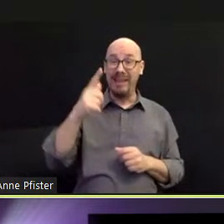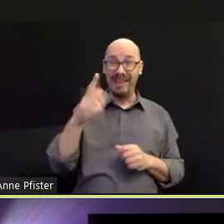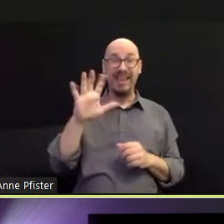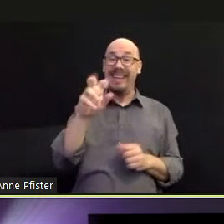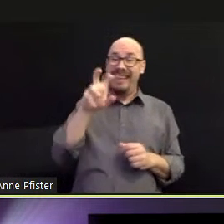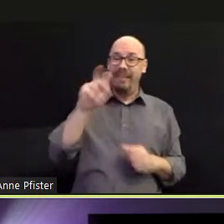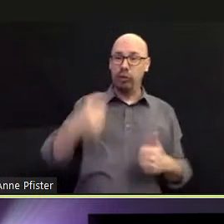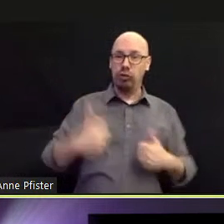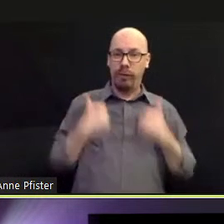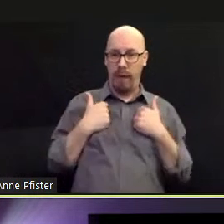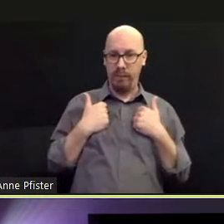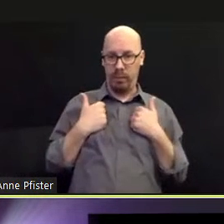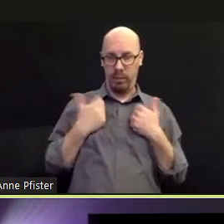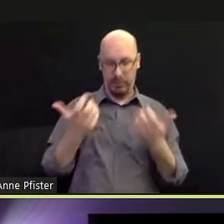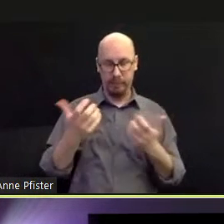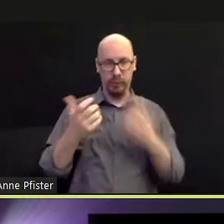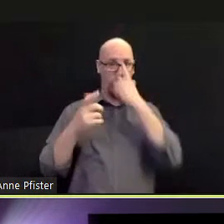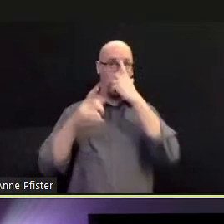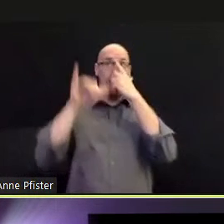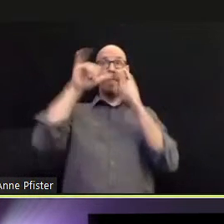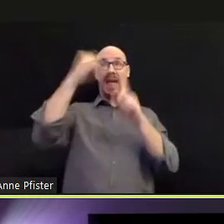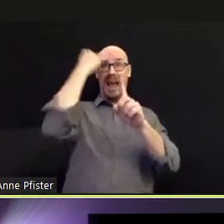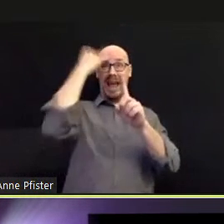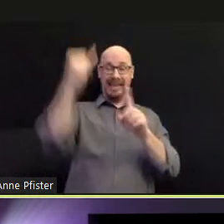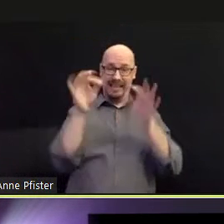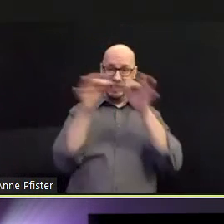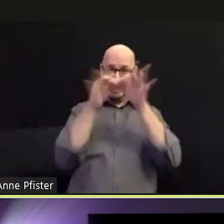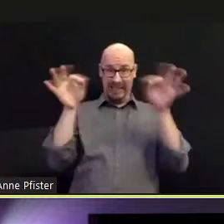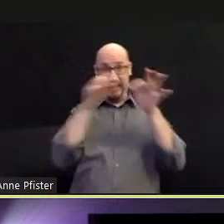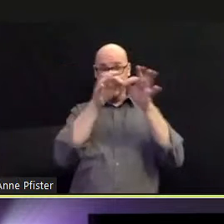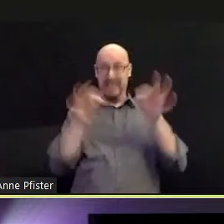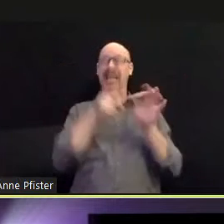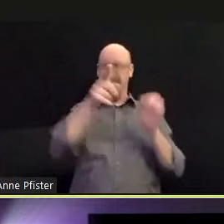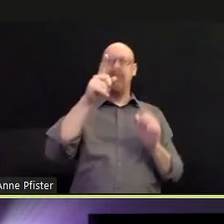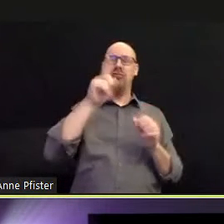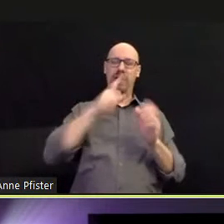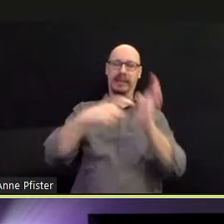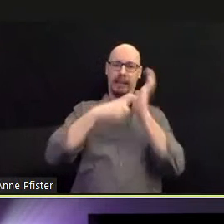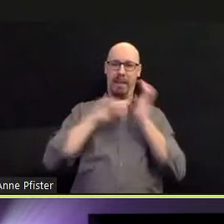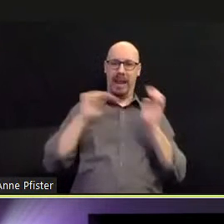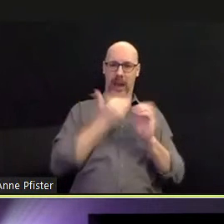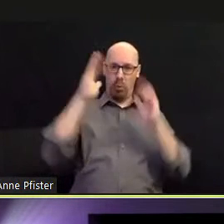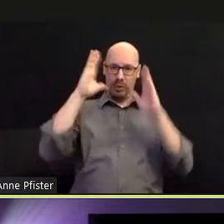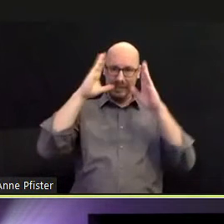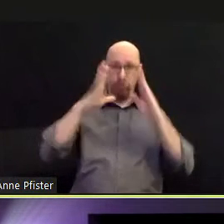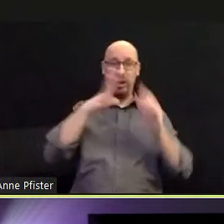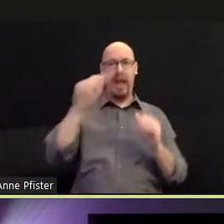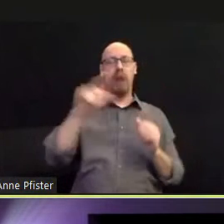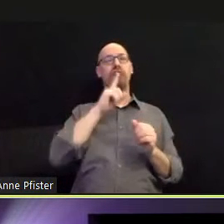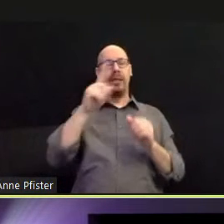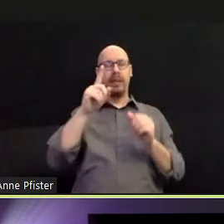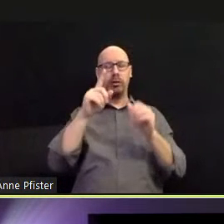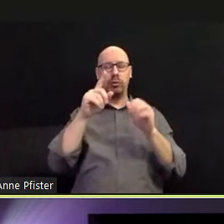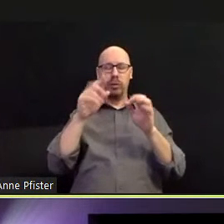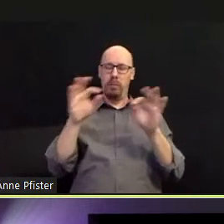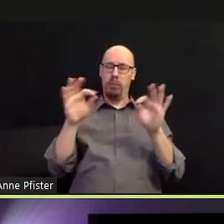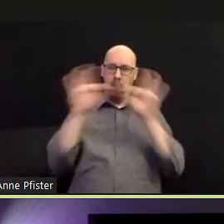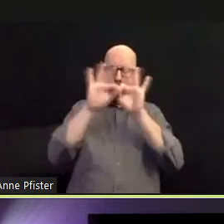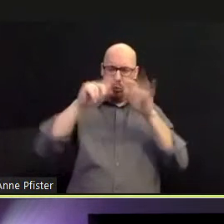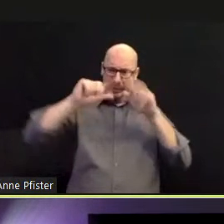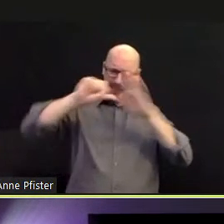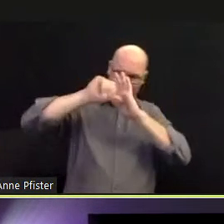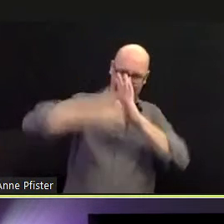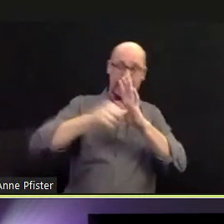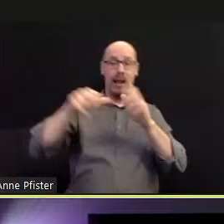insights revealed by these expressions demand our attention and should inspire us all to elevate the importance of language socialization